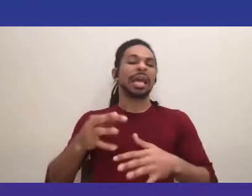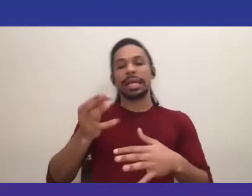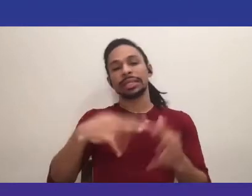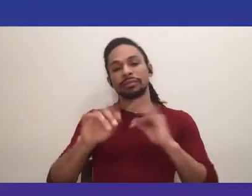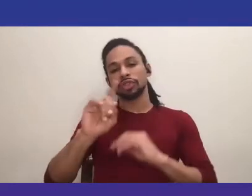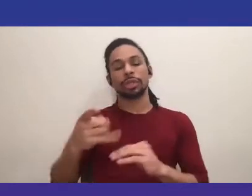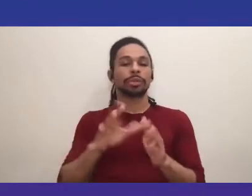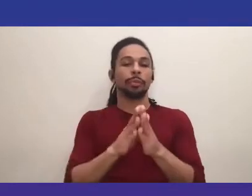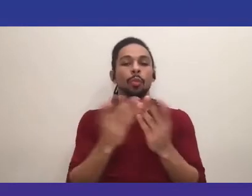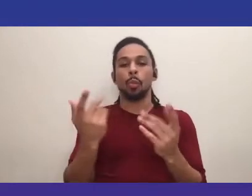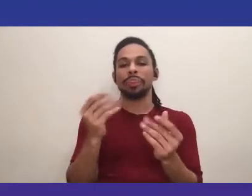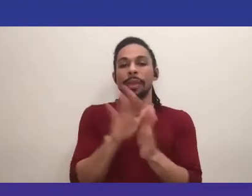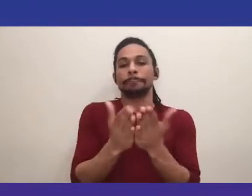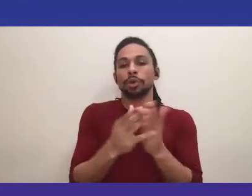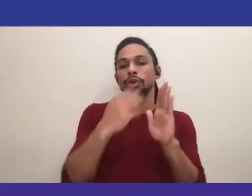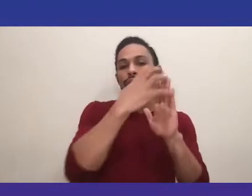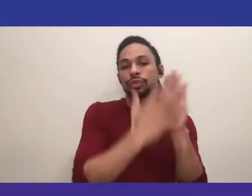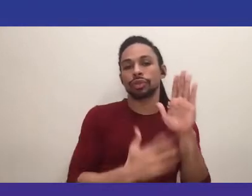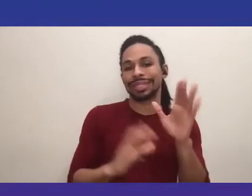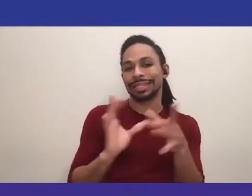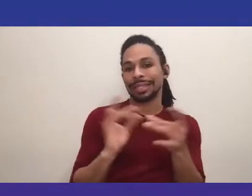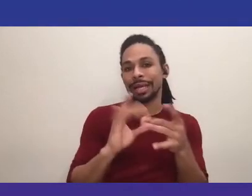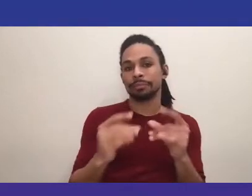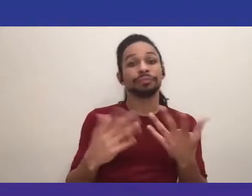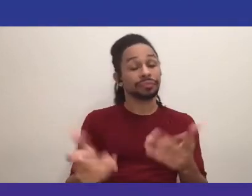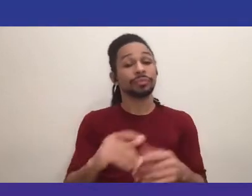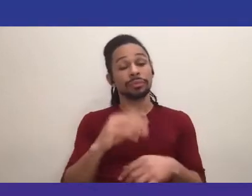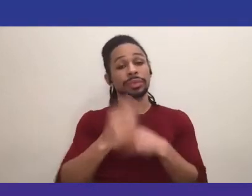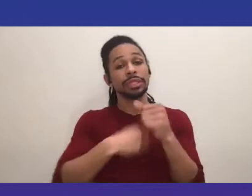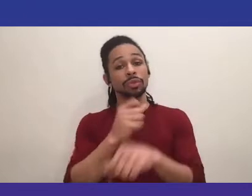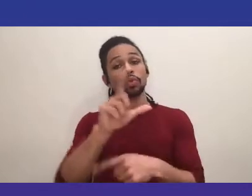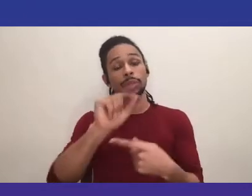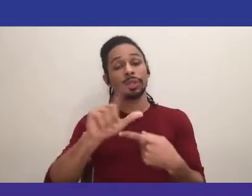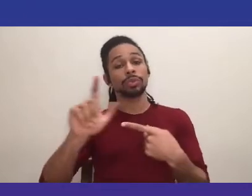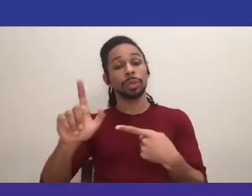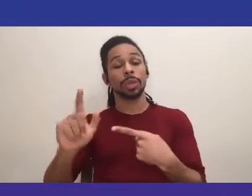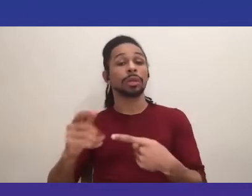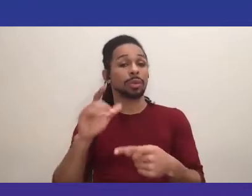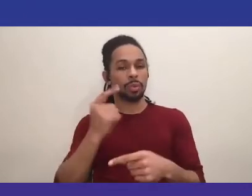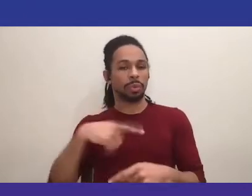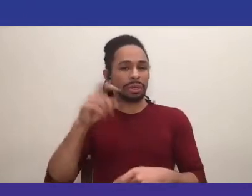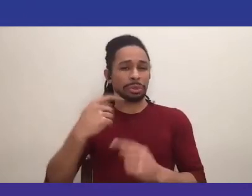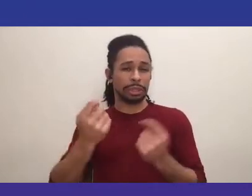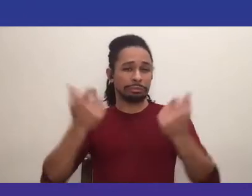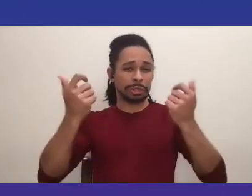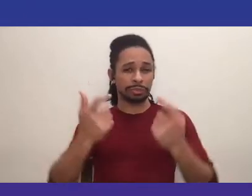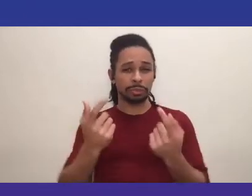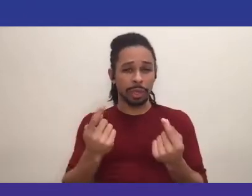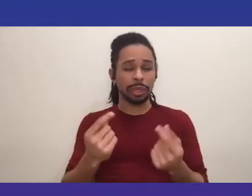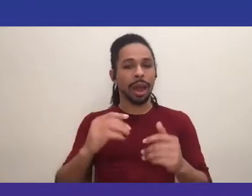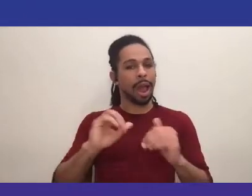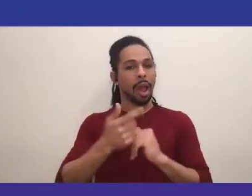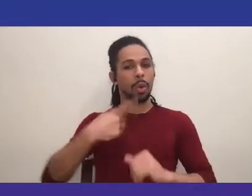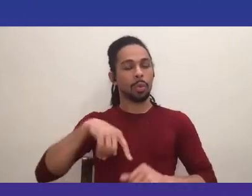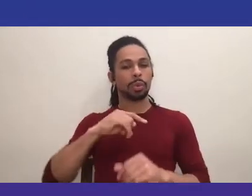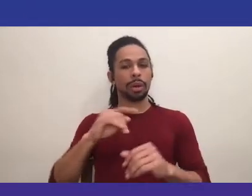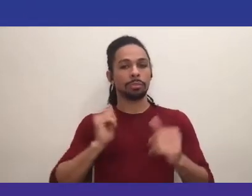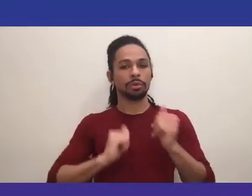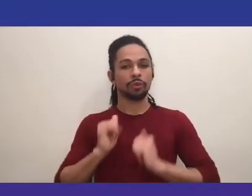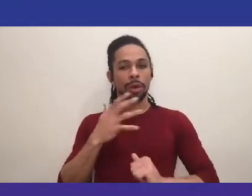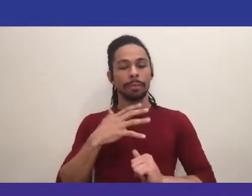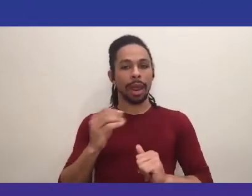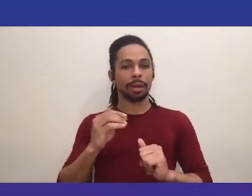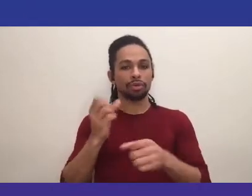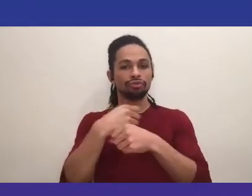So I think 2021, what we need to get rid of is the way we even perform and create dance. It needs to go back